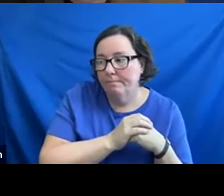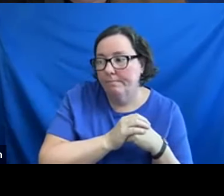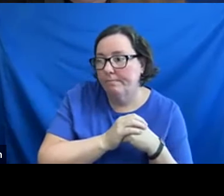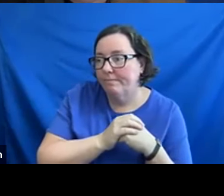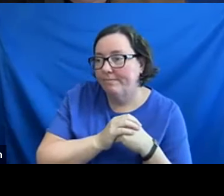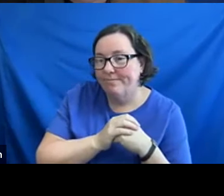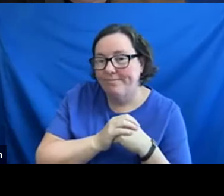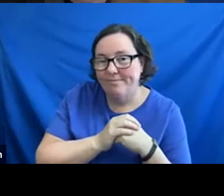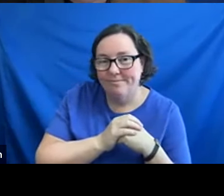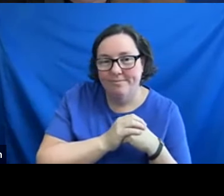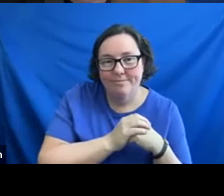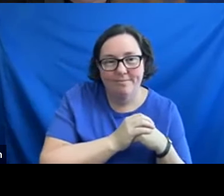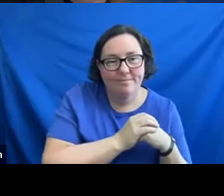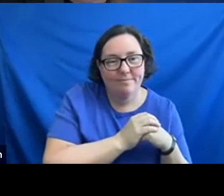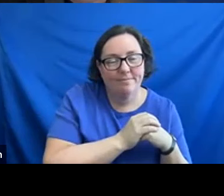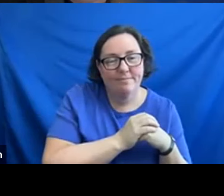I think,